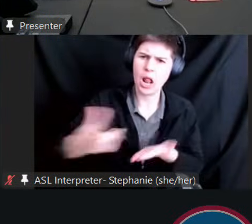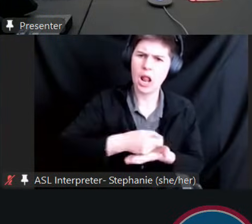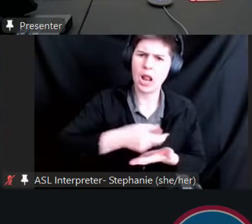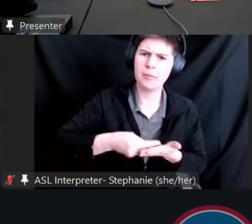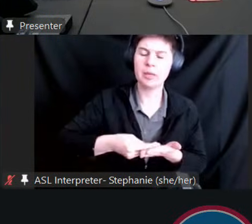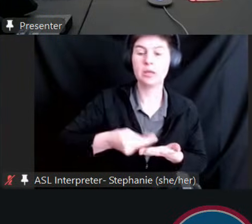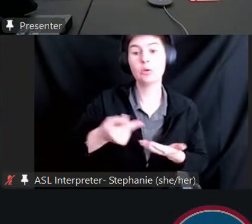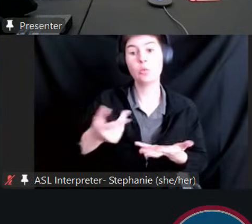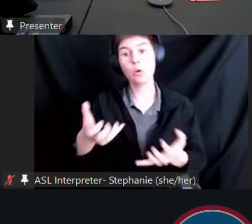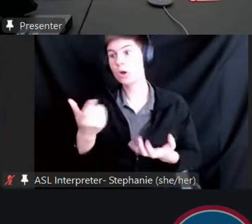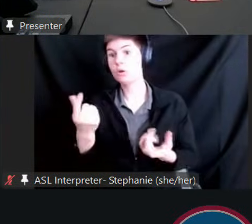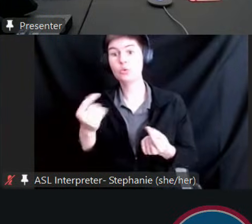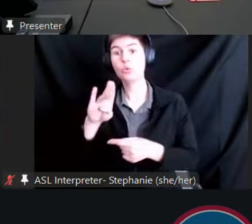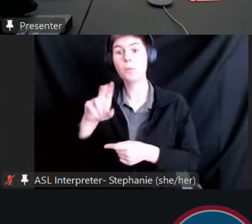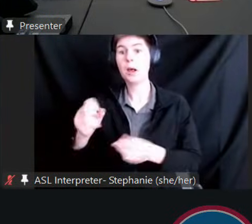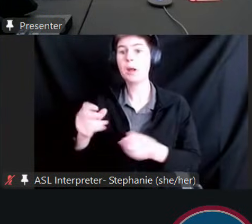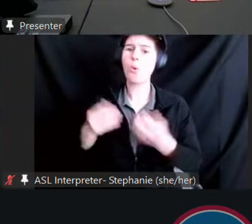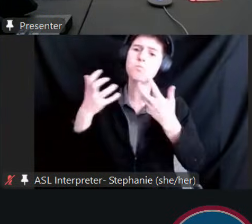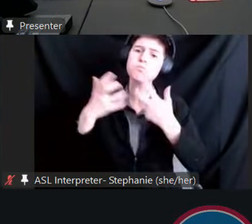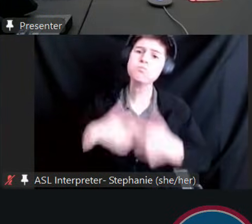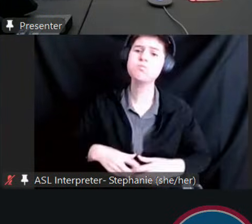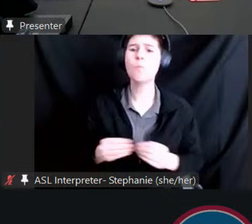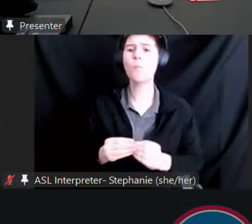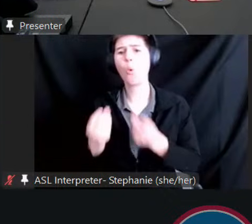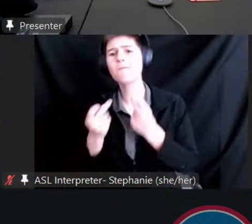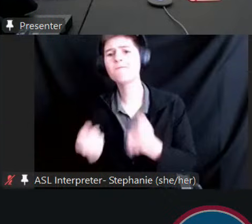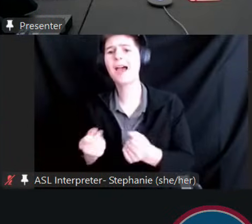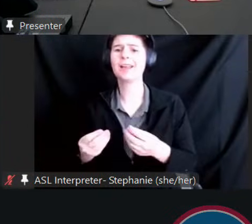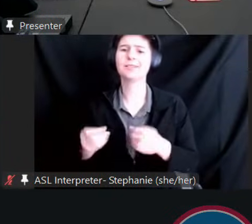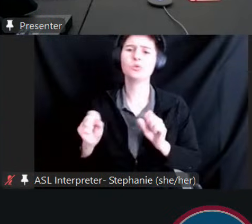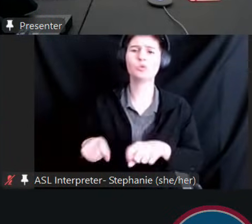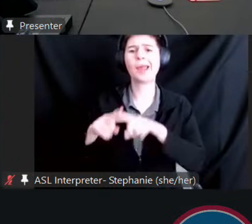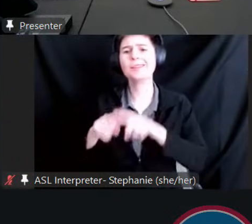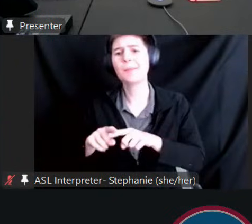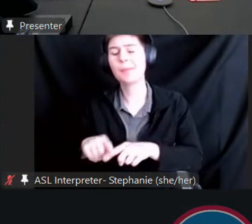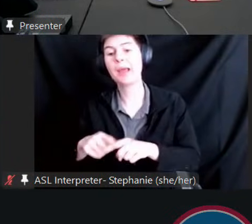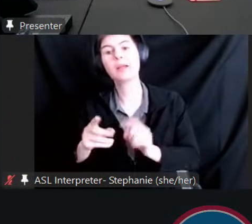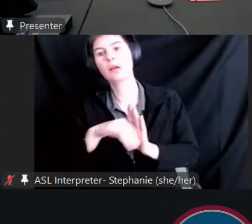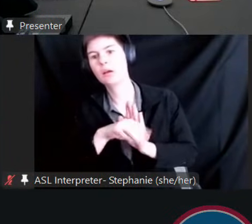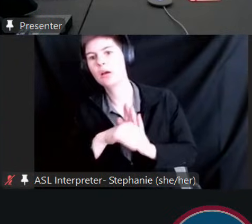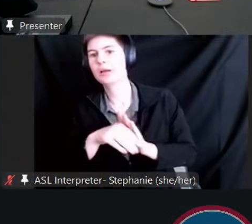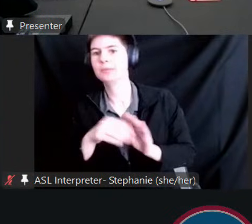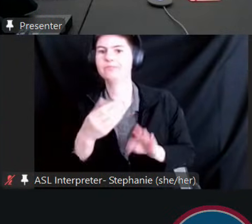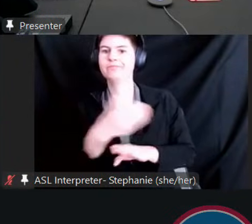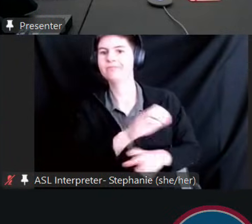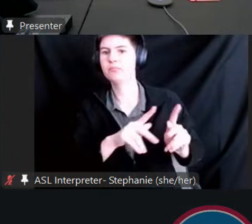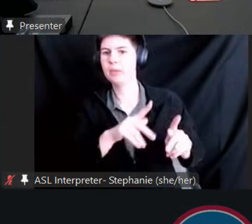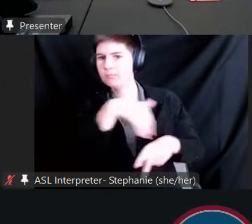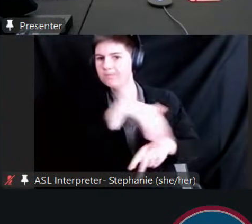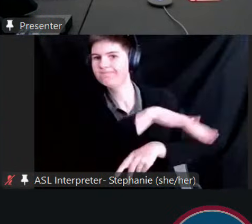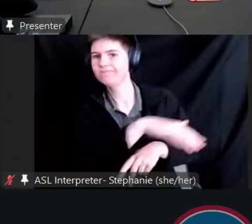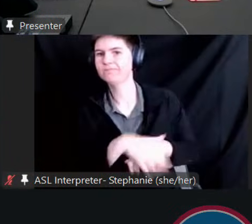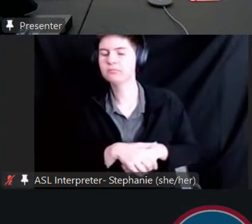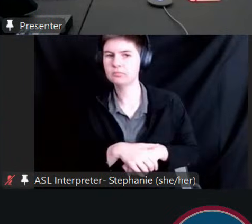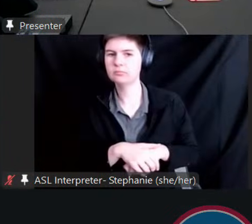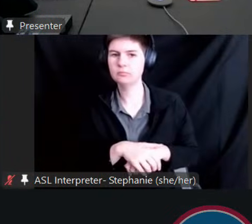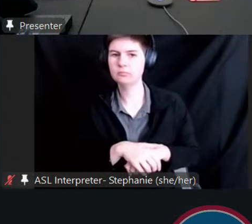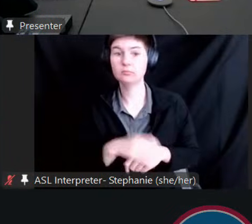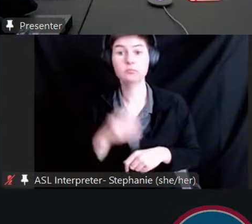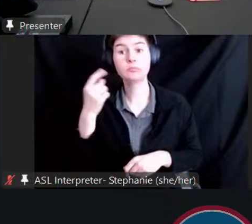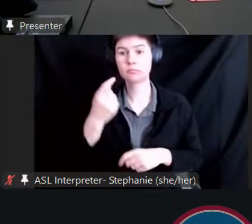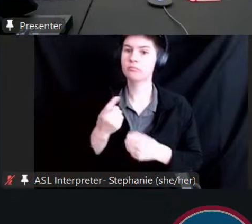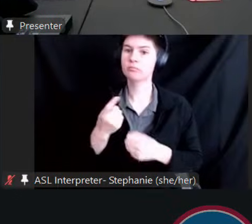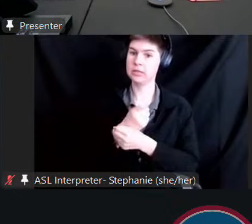reliable, and that's the benefit we get out of this. It does save money if buses can move faster, just because the man hours used to operate